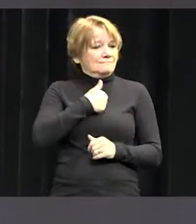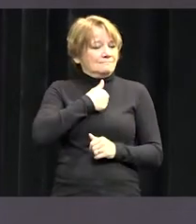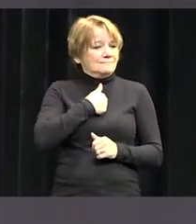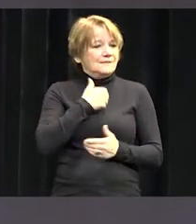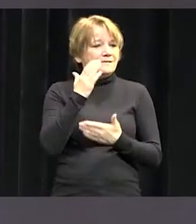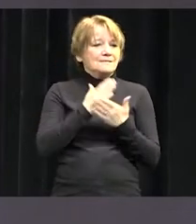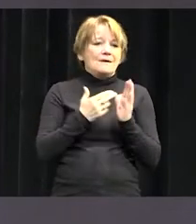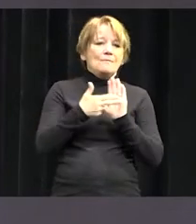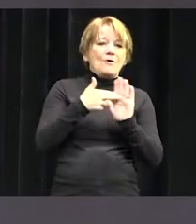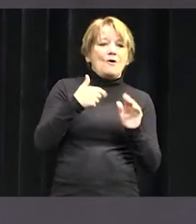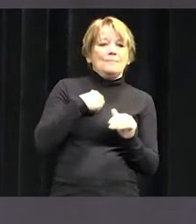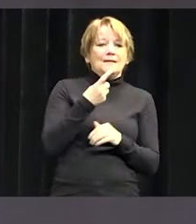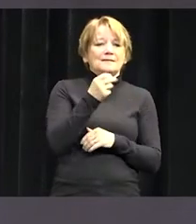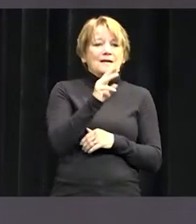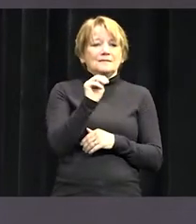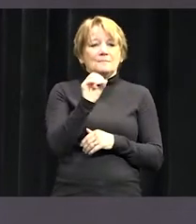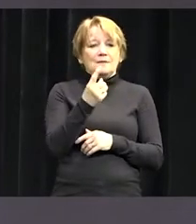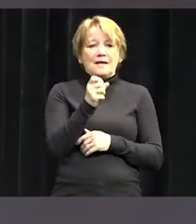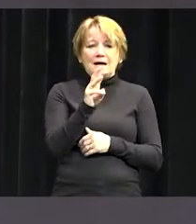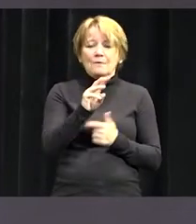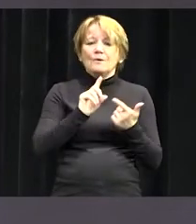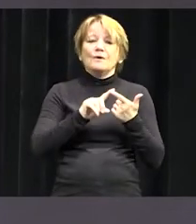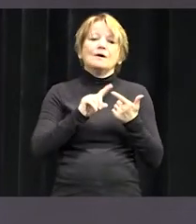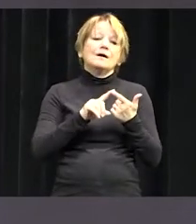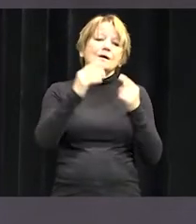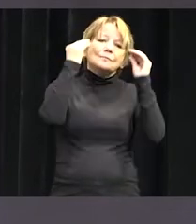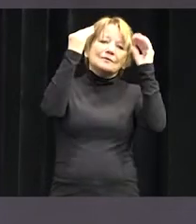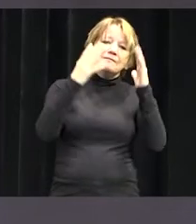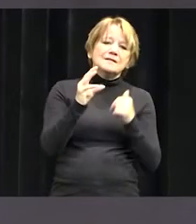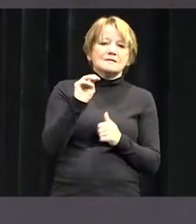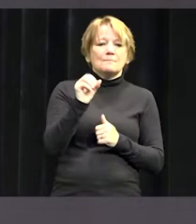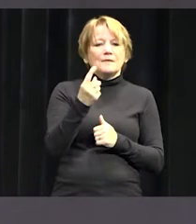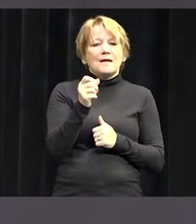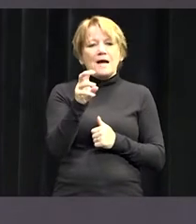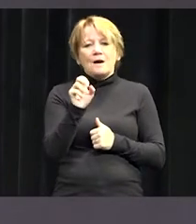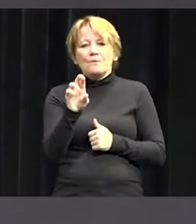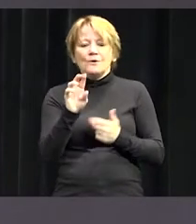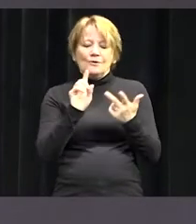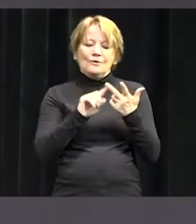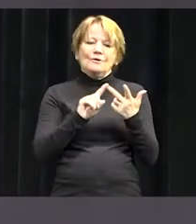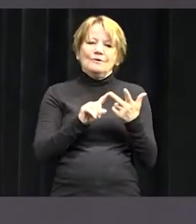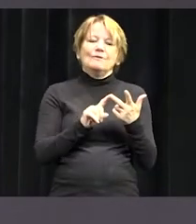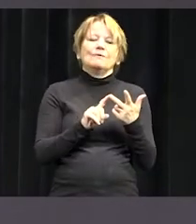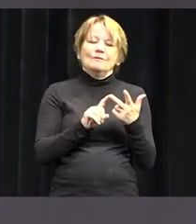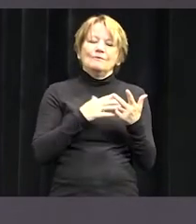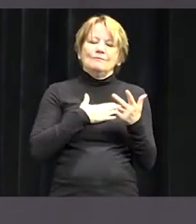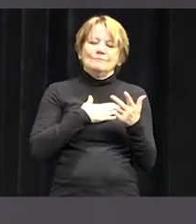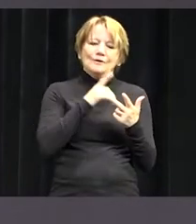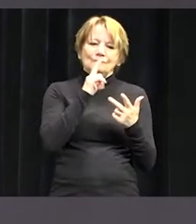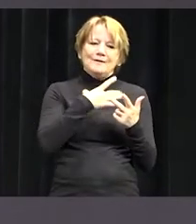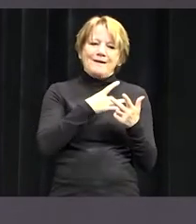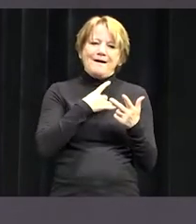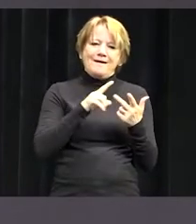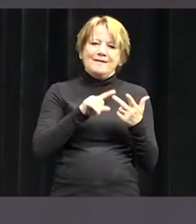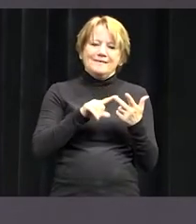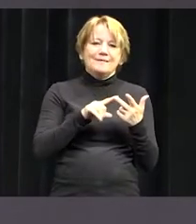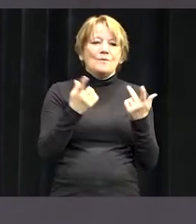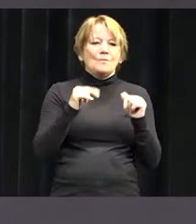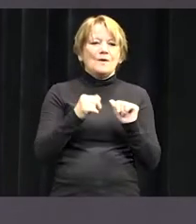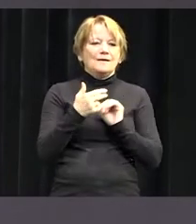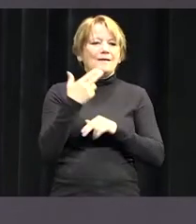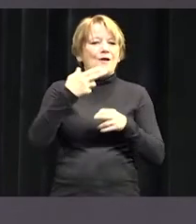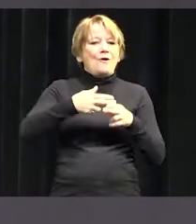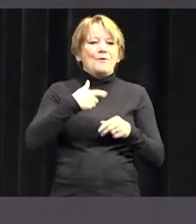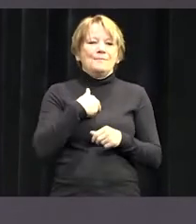mama yes my students call me mama and i am so happy and proud to be called